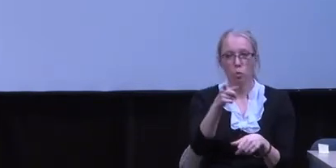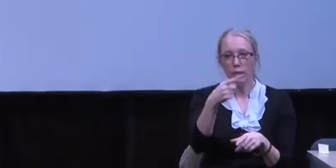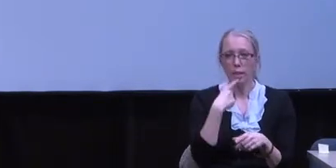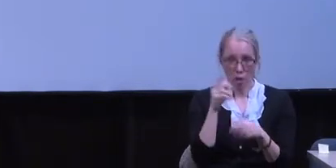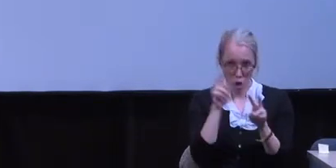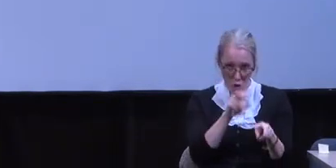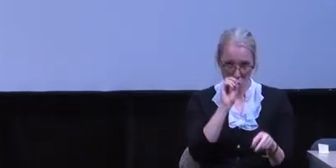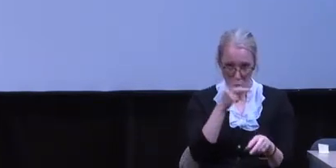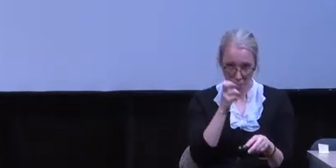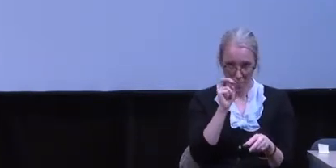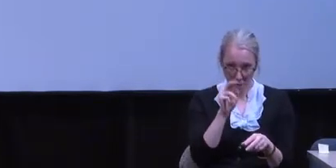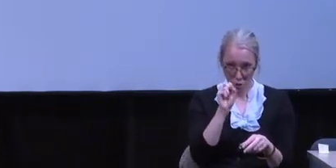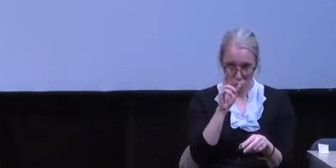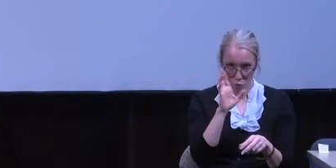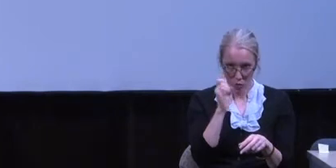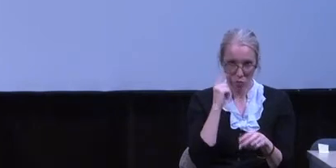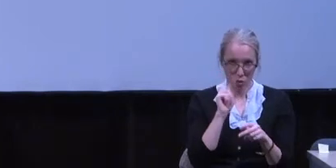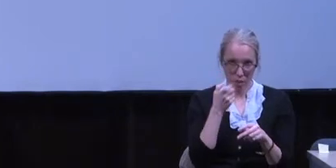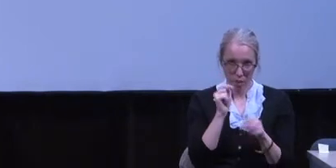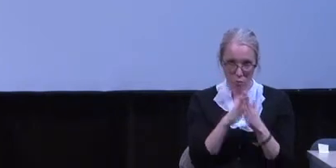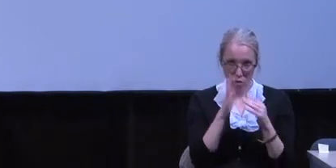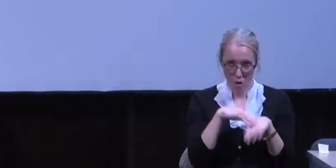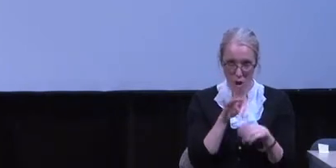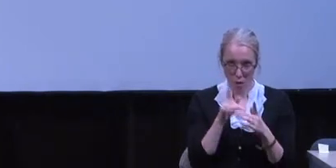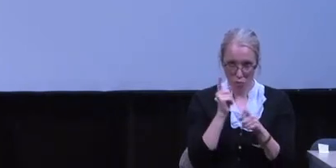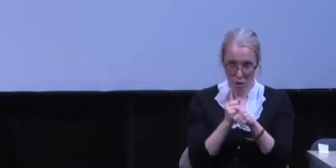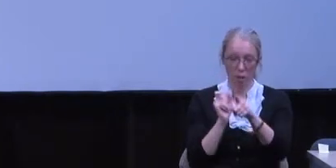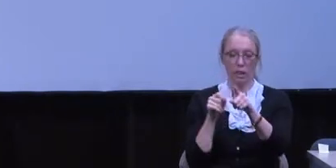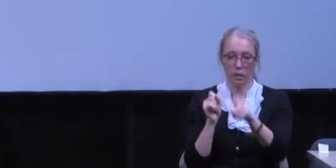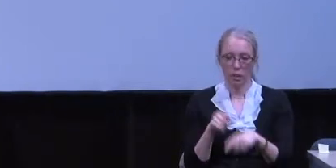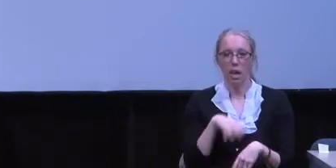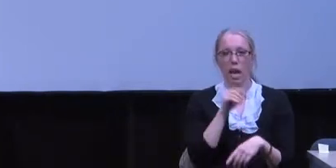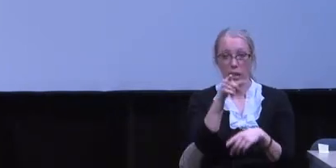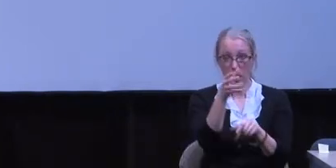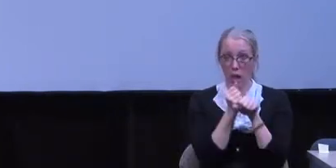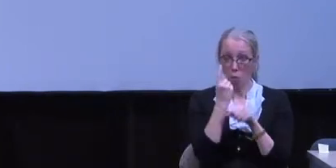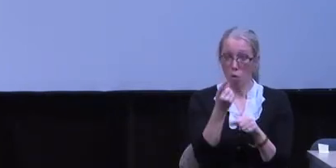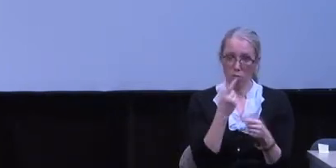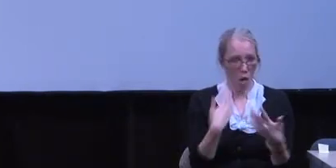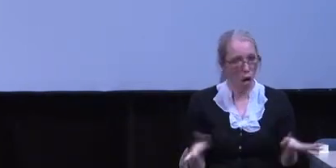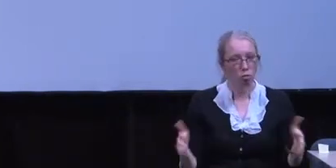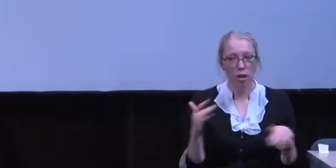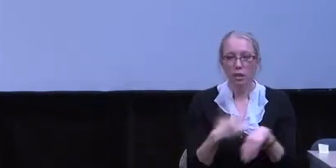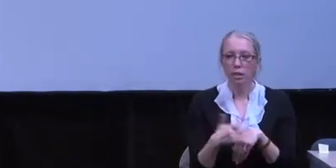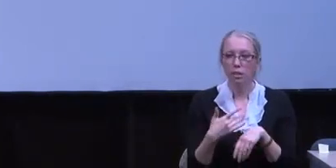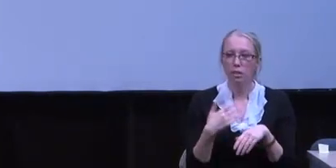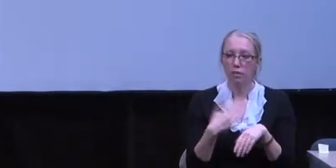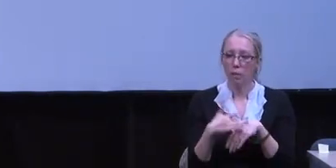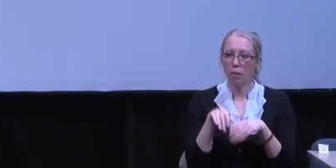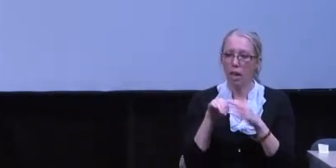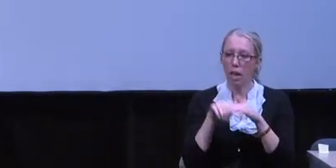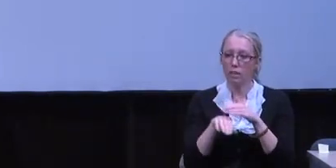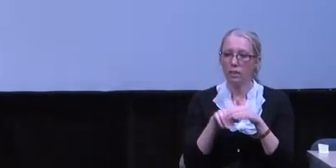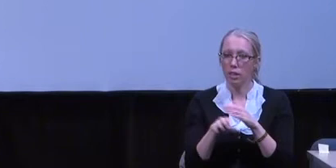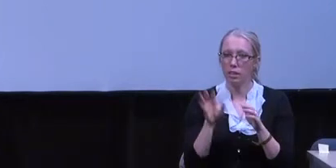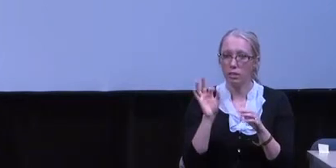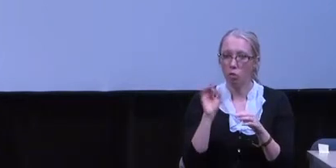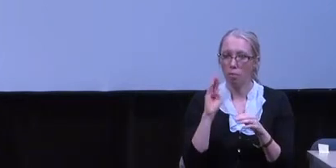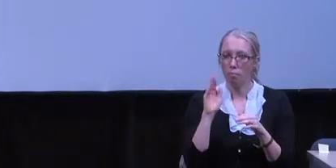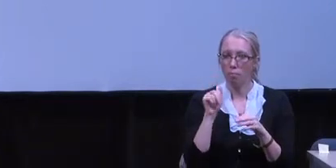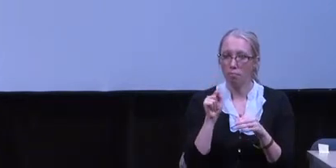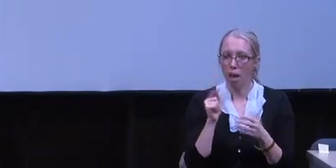online. And he actually got one that was accessible, correct? So there is a project